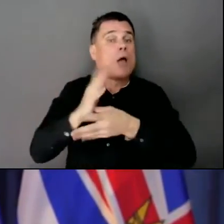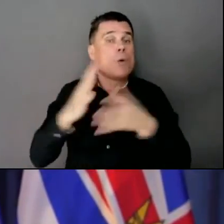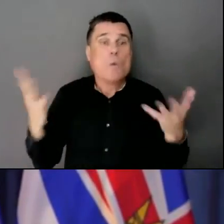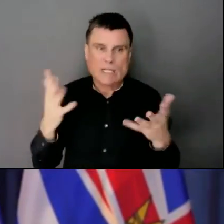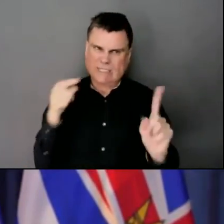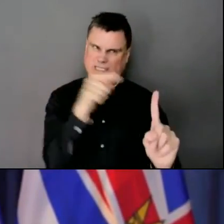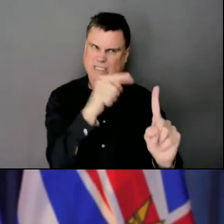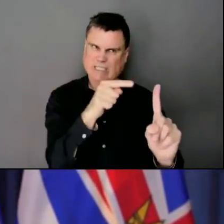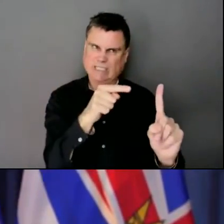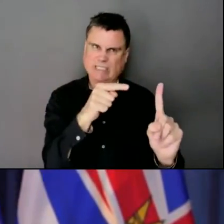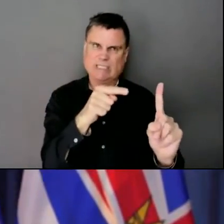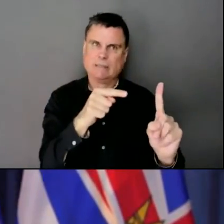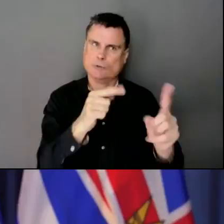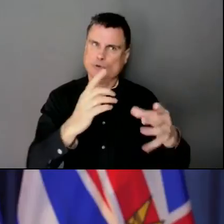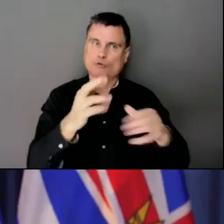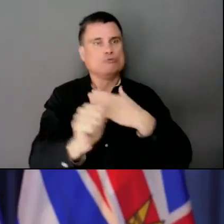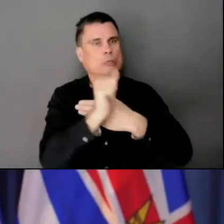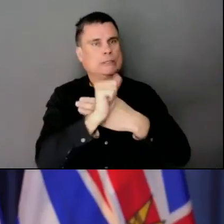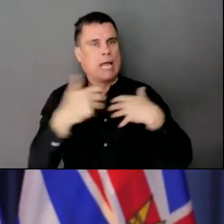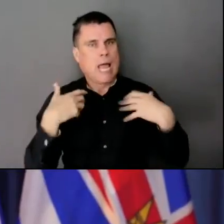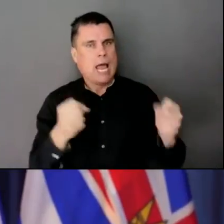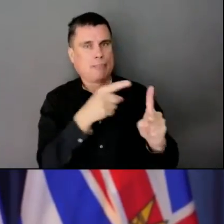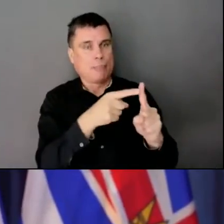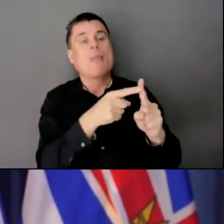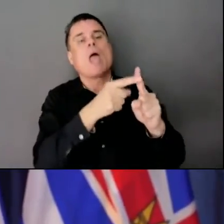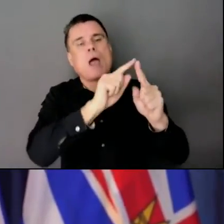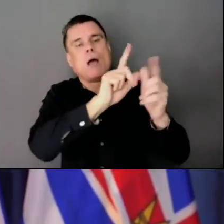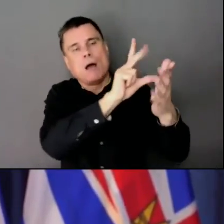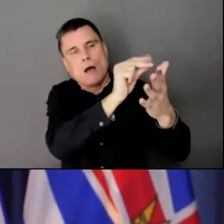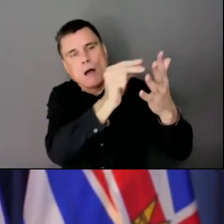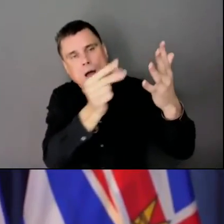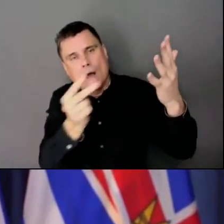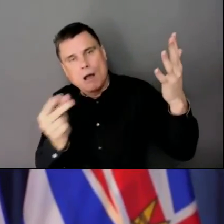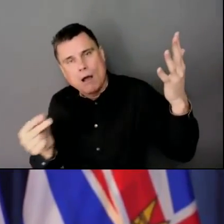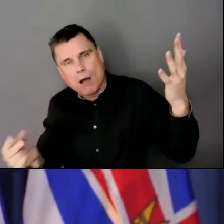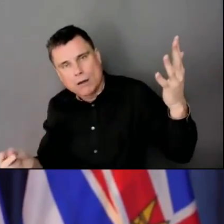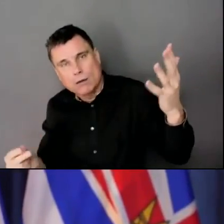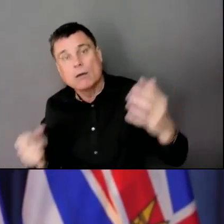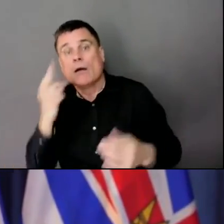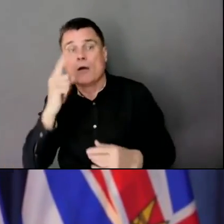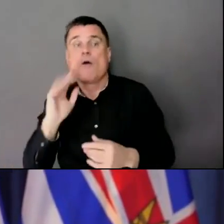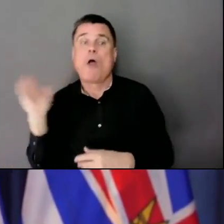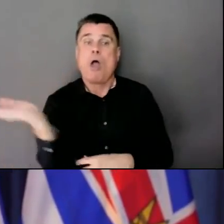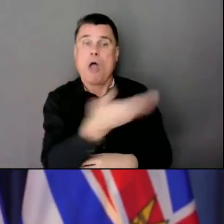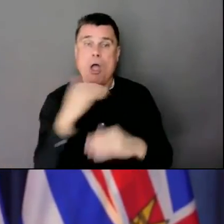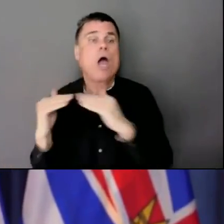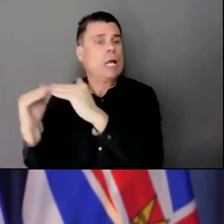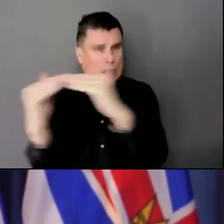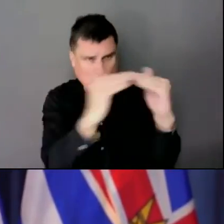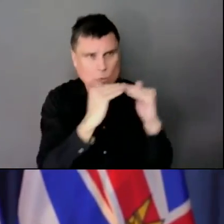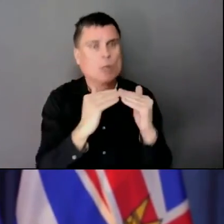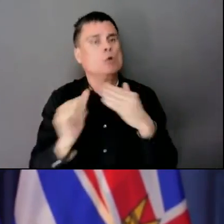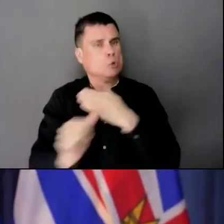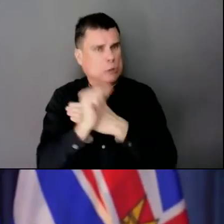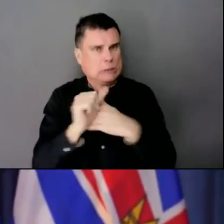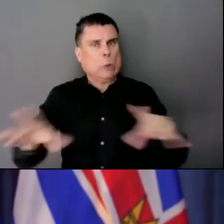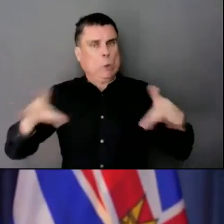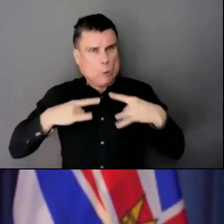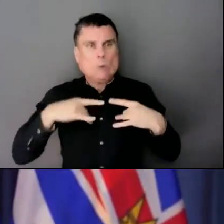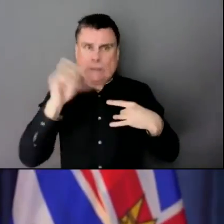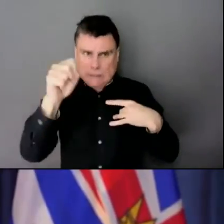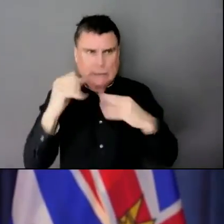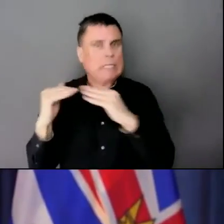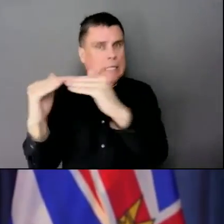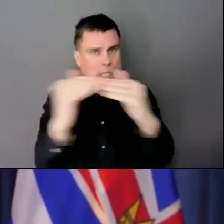by the pandemic, but we are not all equally vulnerable to the virus. And the science is very clear. The single biggest